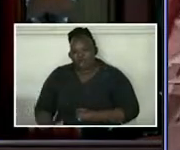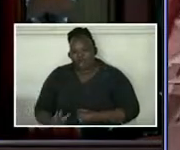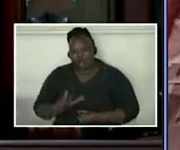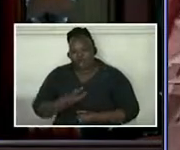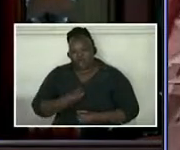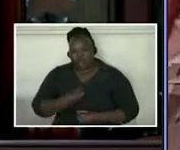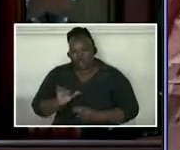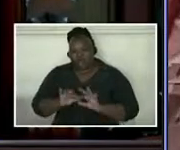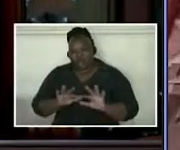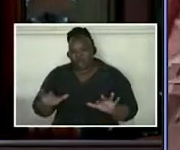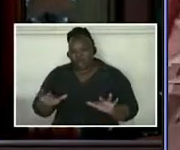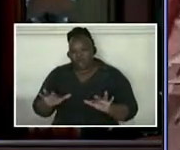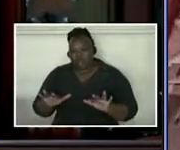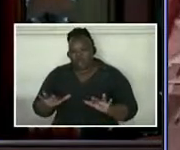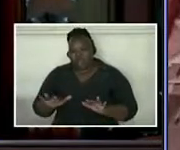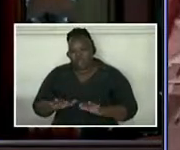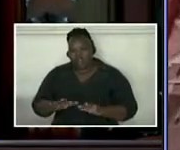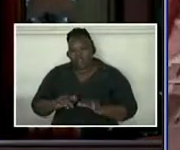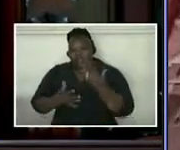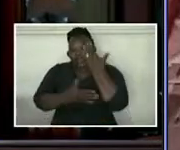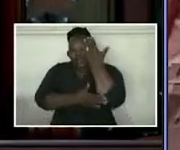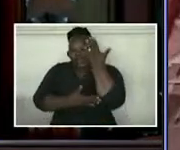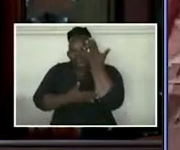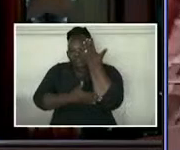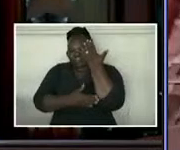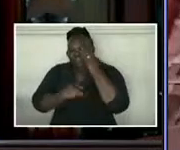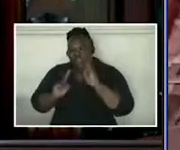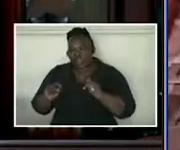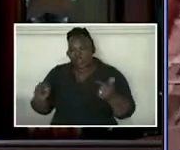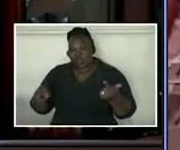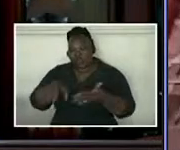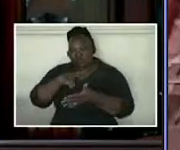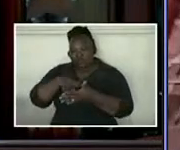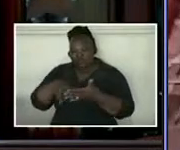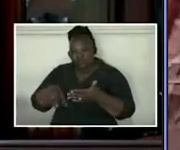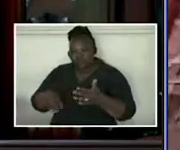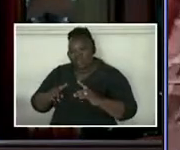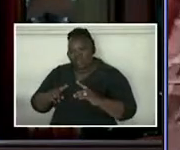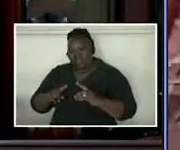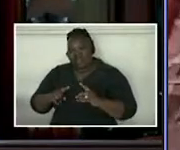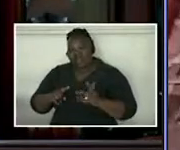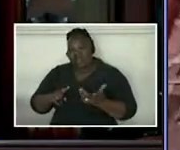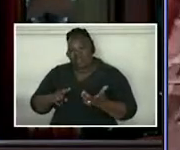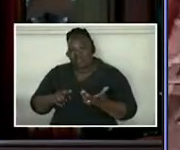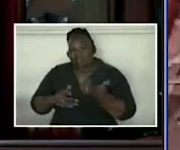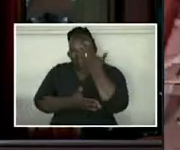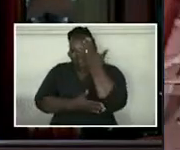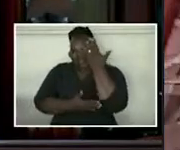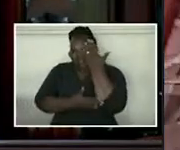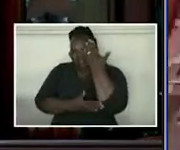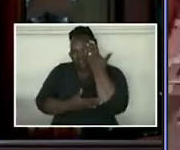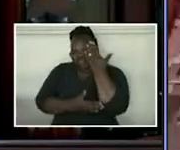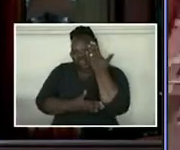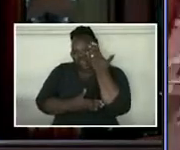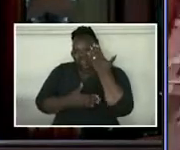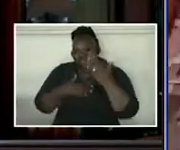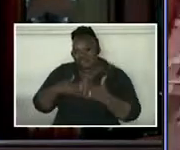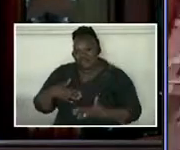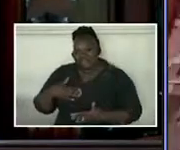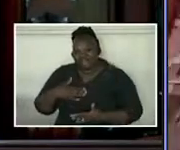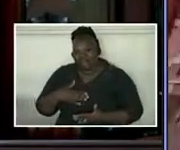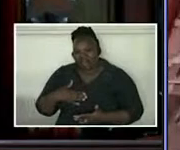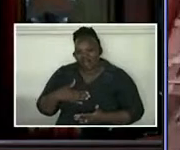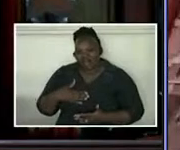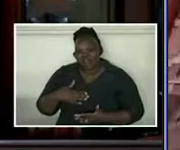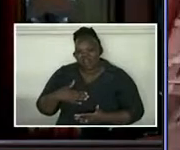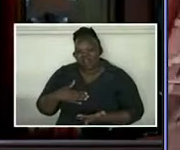stage the country that is not reading is the kind that threats everything with common